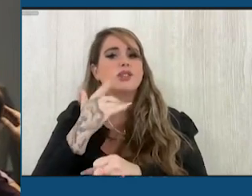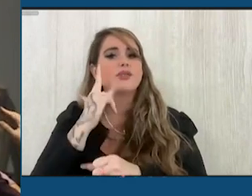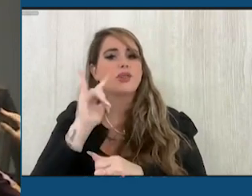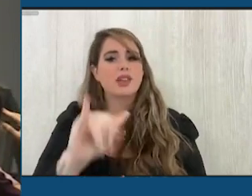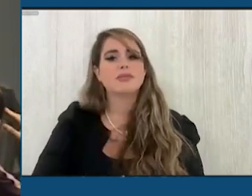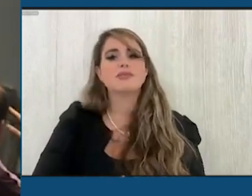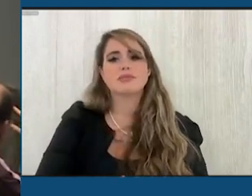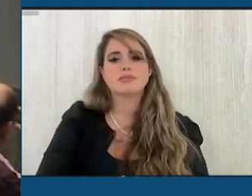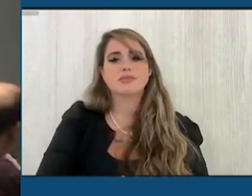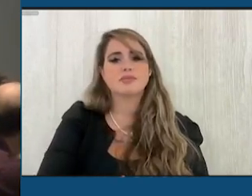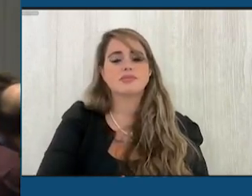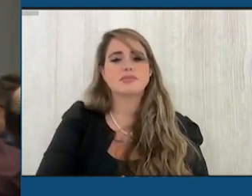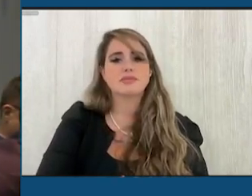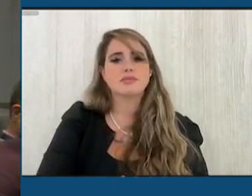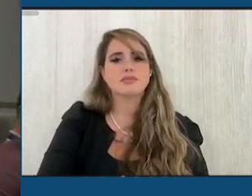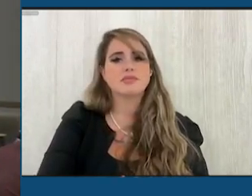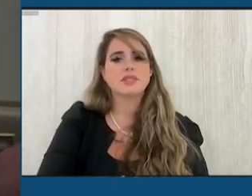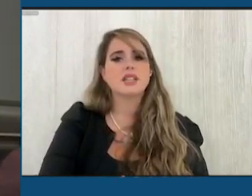else that comes up for people.